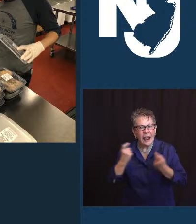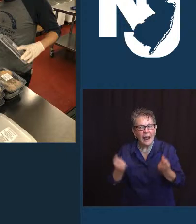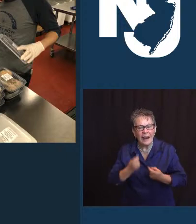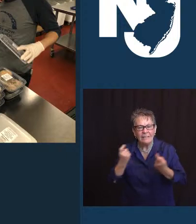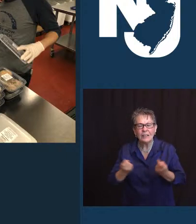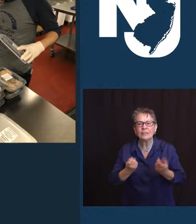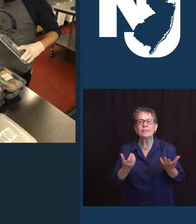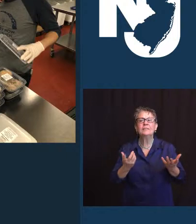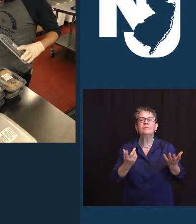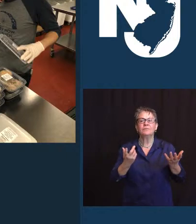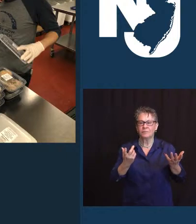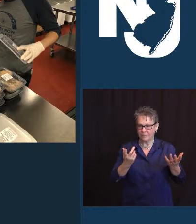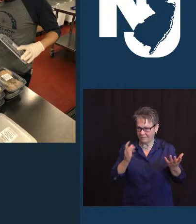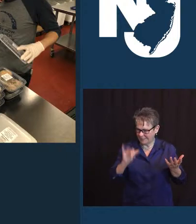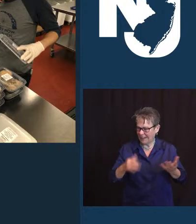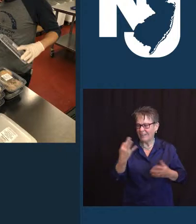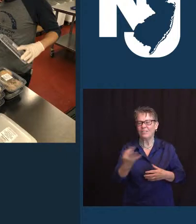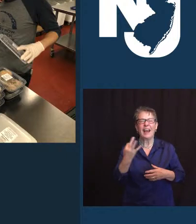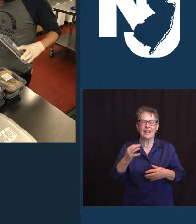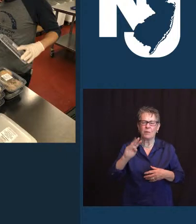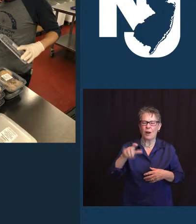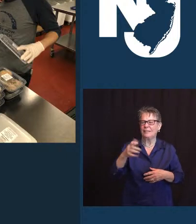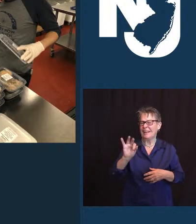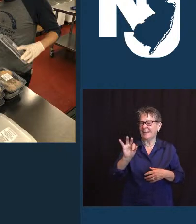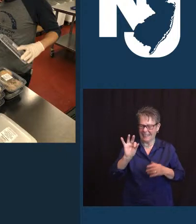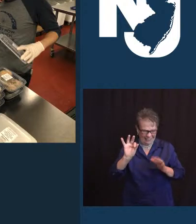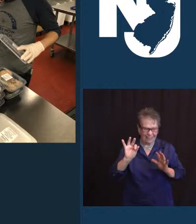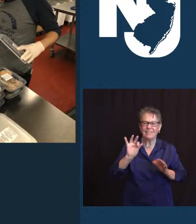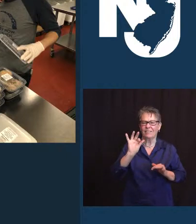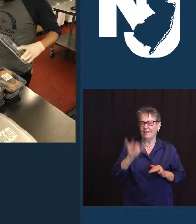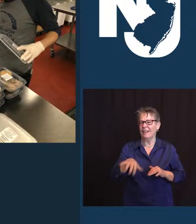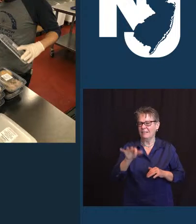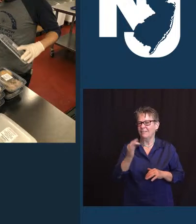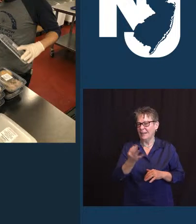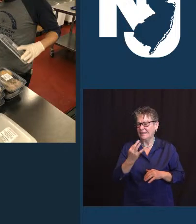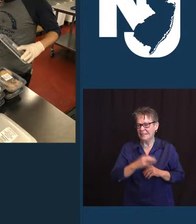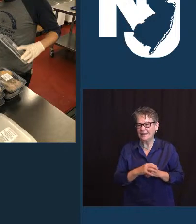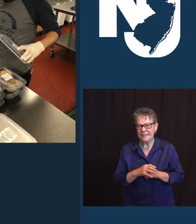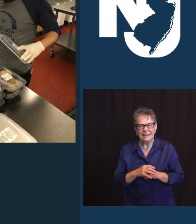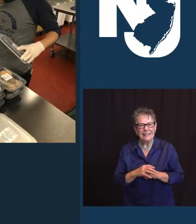No, Friday, it's the 19th. Friday is their first anniversary.